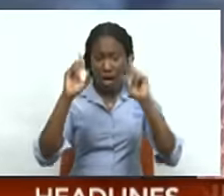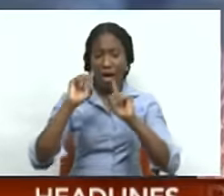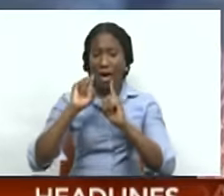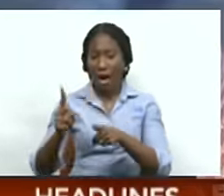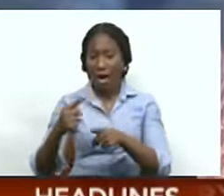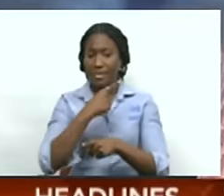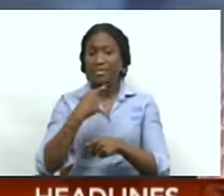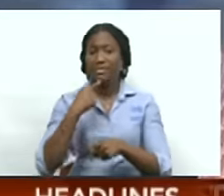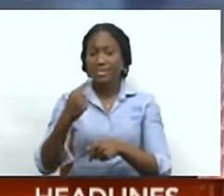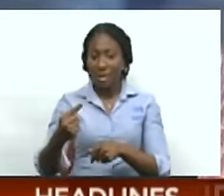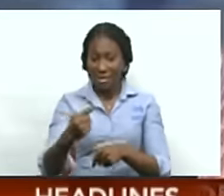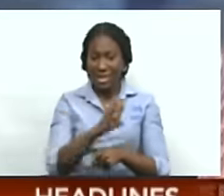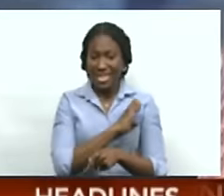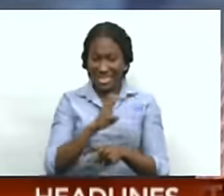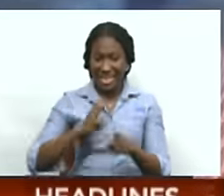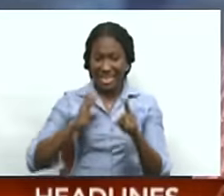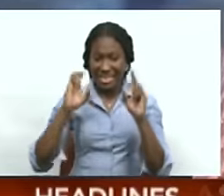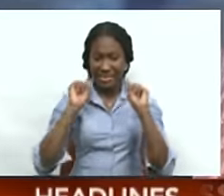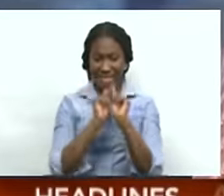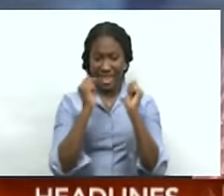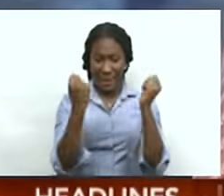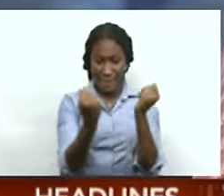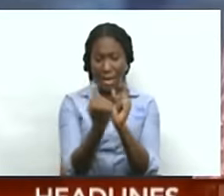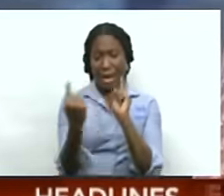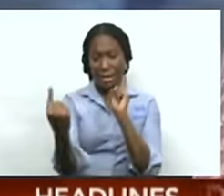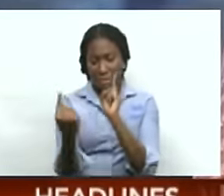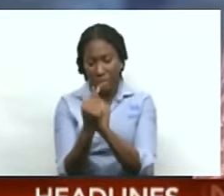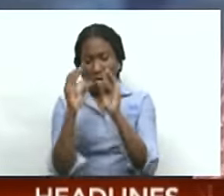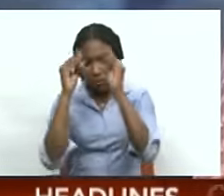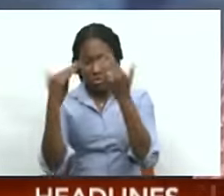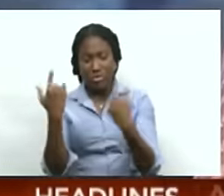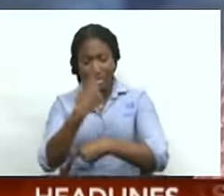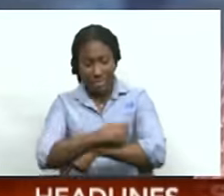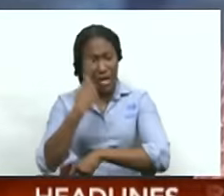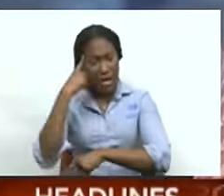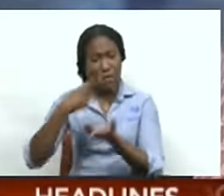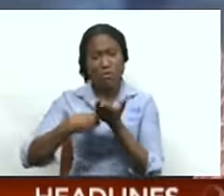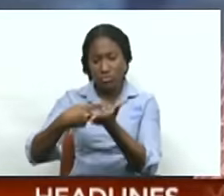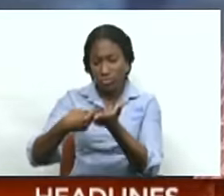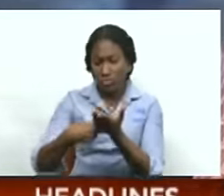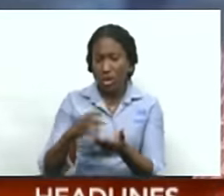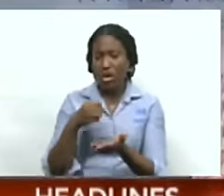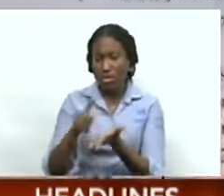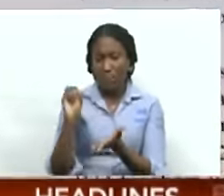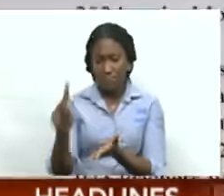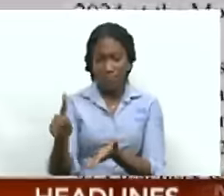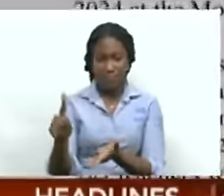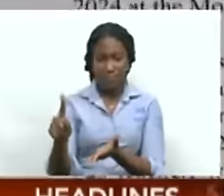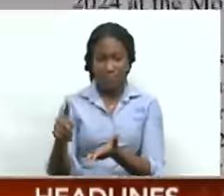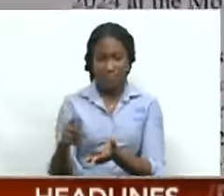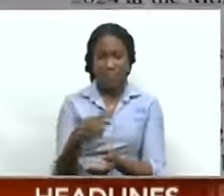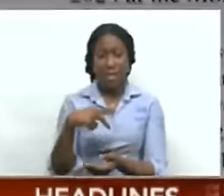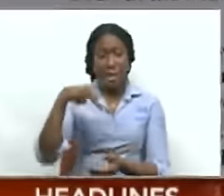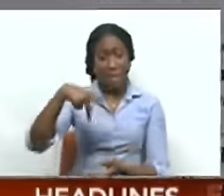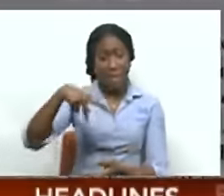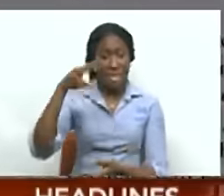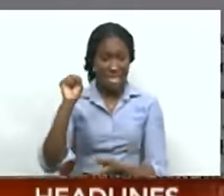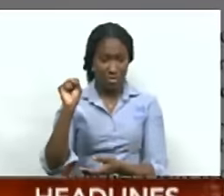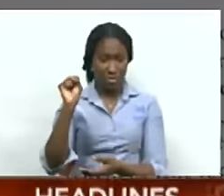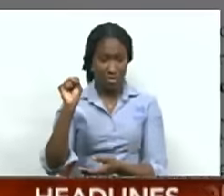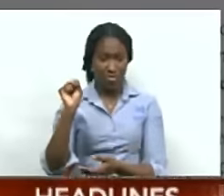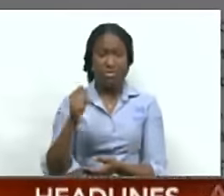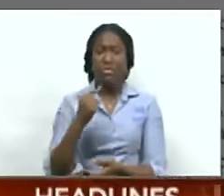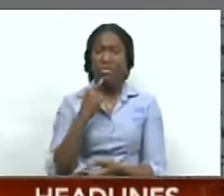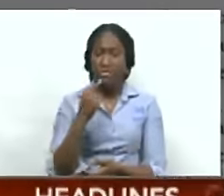Tutor today to further discuss the ongoing processing of back pay to teachers. Permanent Secretary Jacqueline Charles reassured